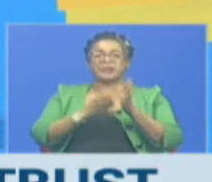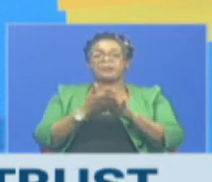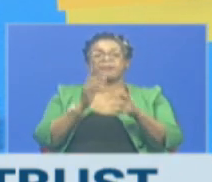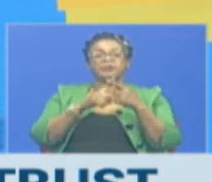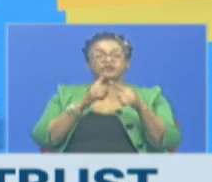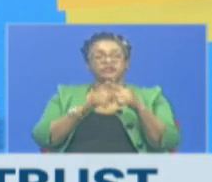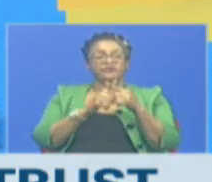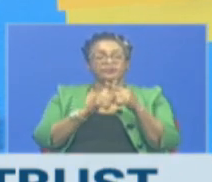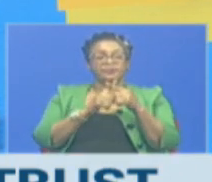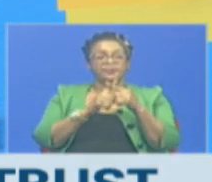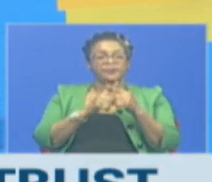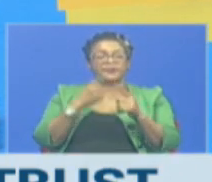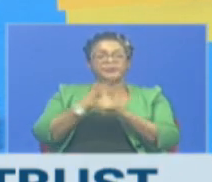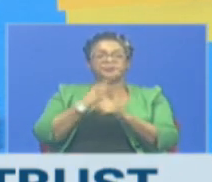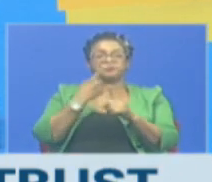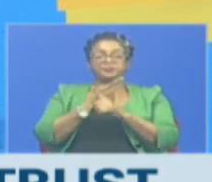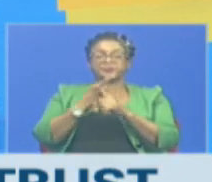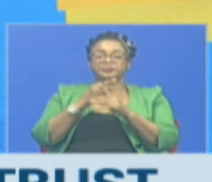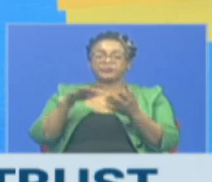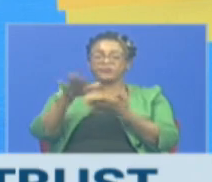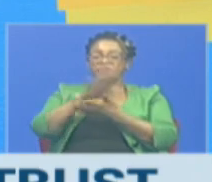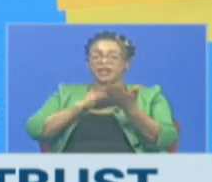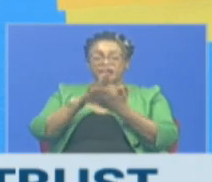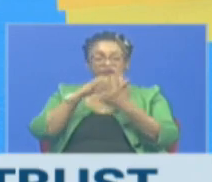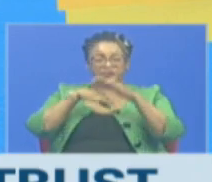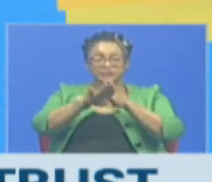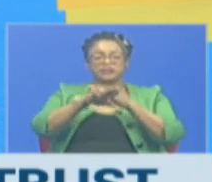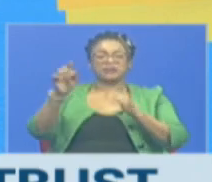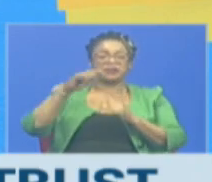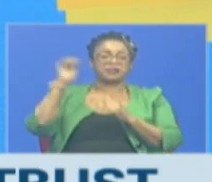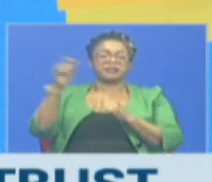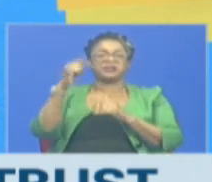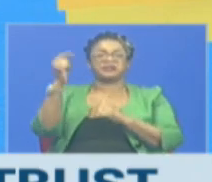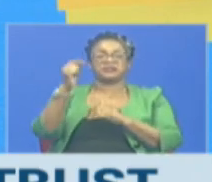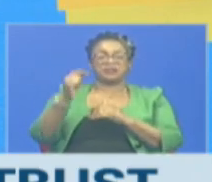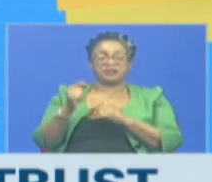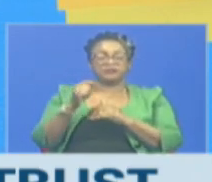at the various points of entry on the Kenya-Tanzanian border.